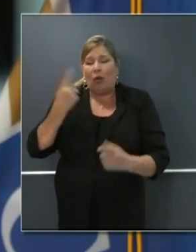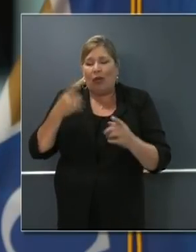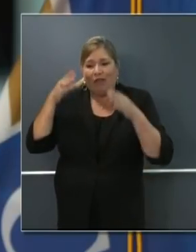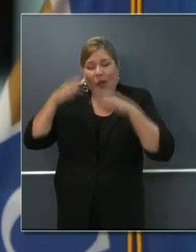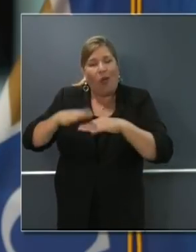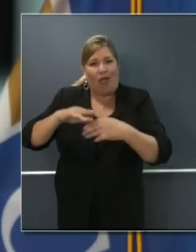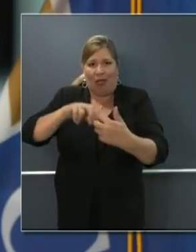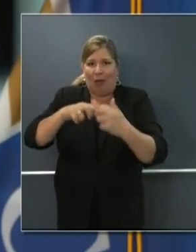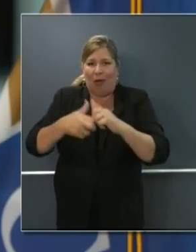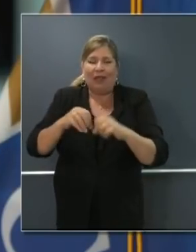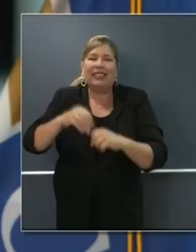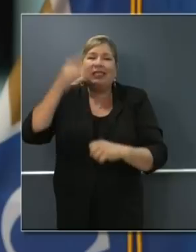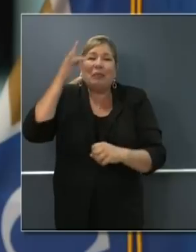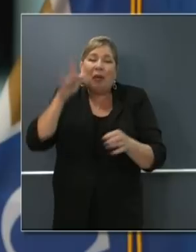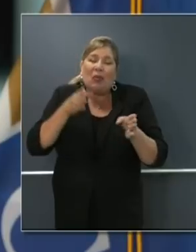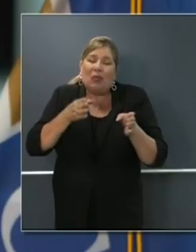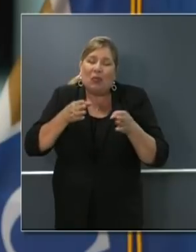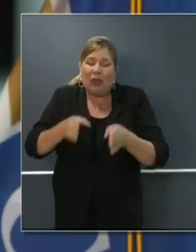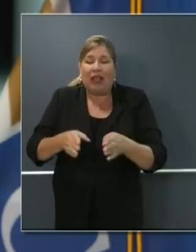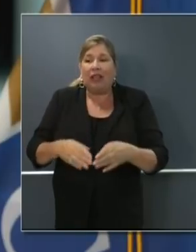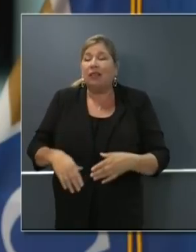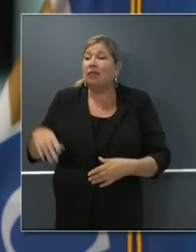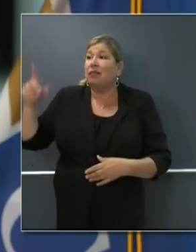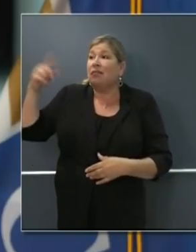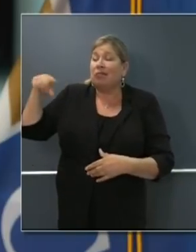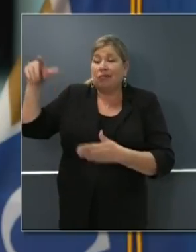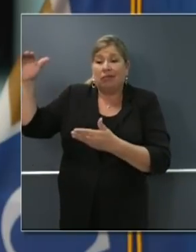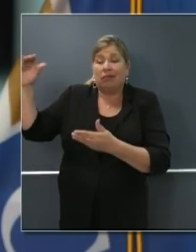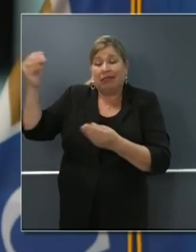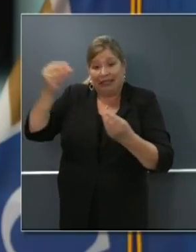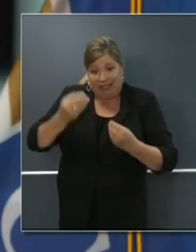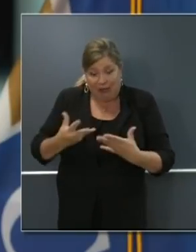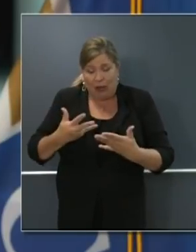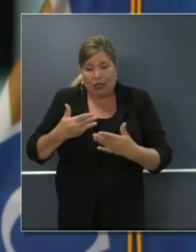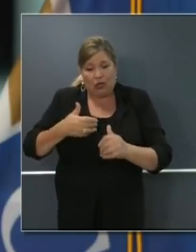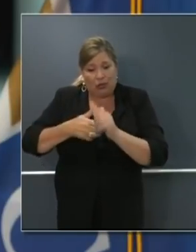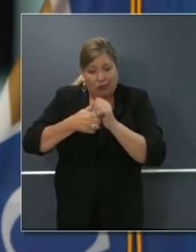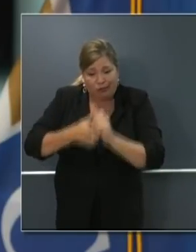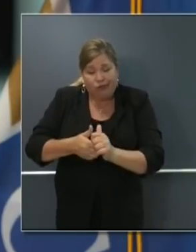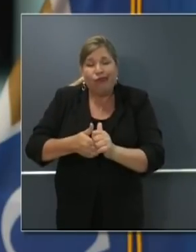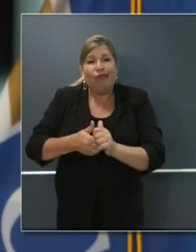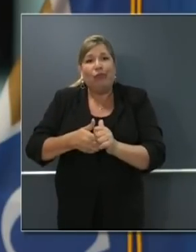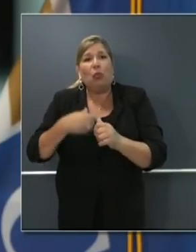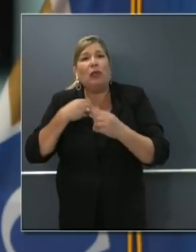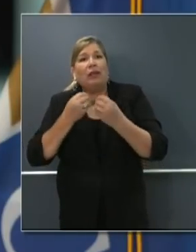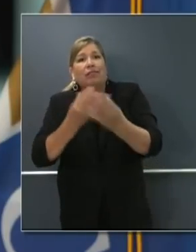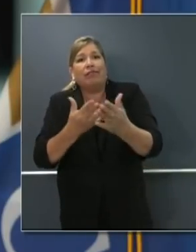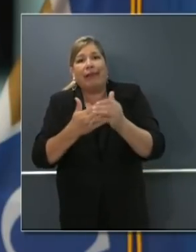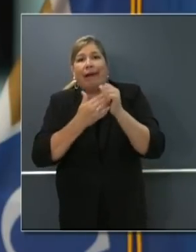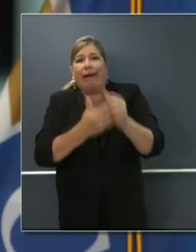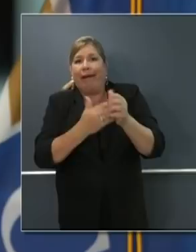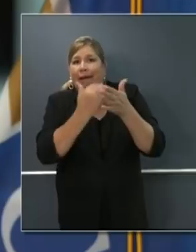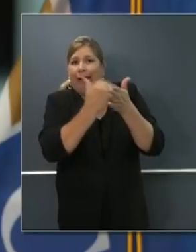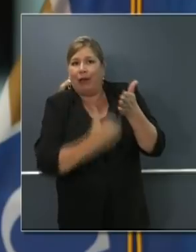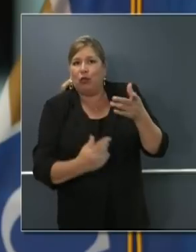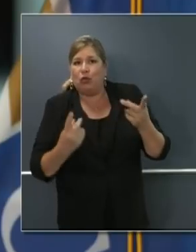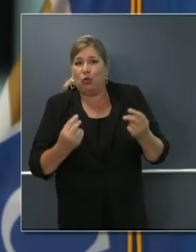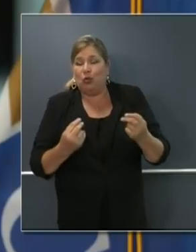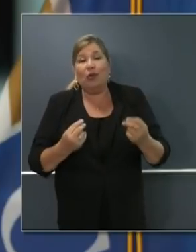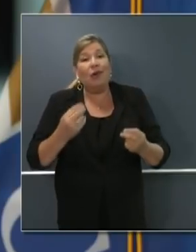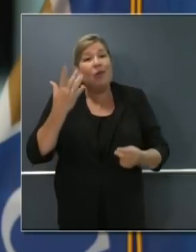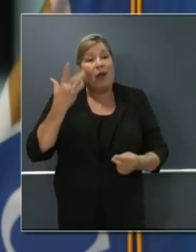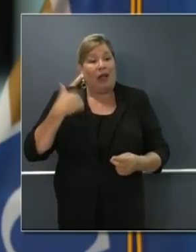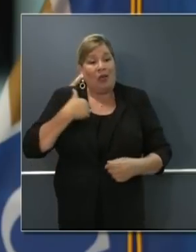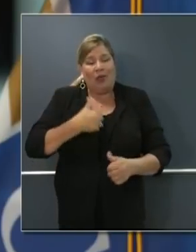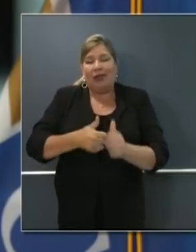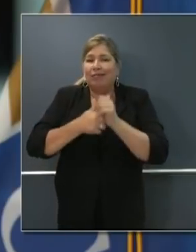way. This was the guidance that we're providing, and this is our determination to continue to, again, be led by data,